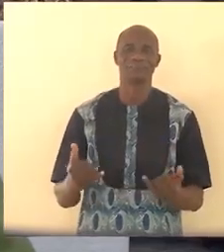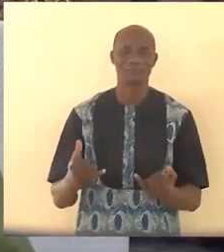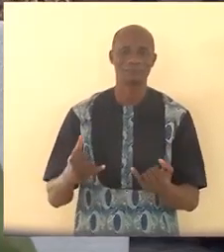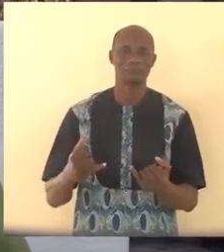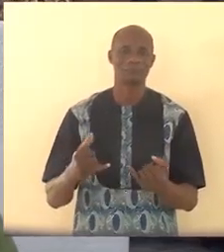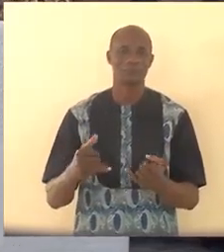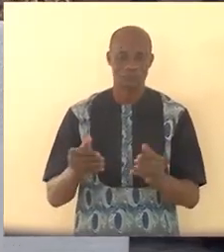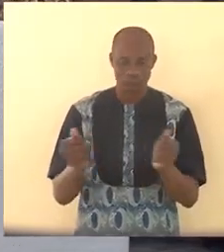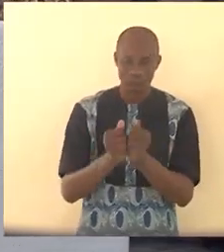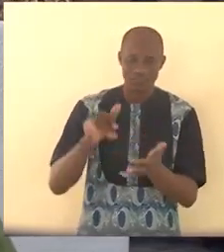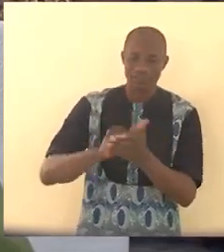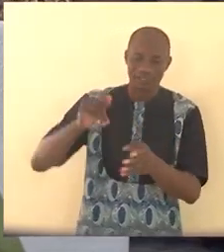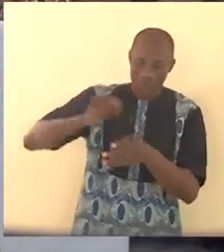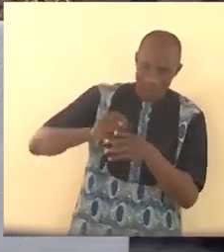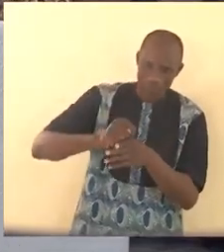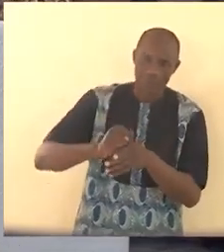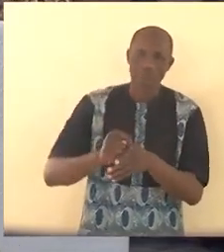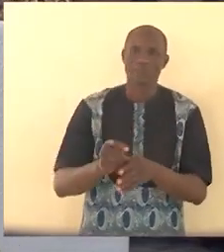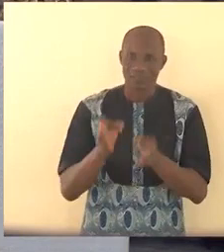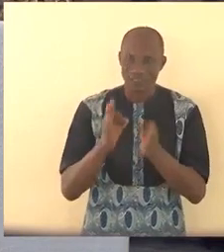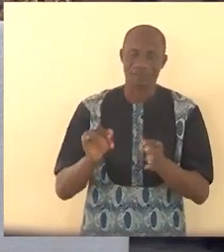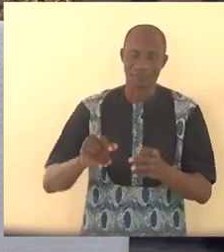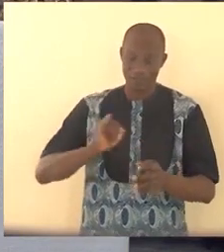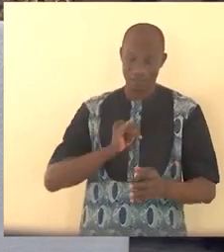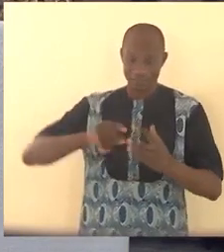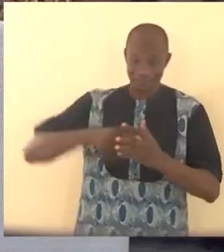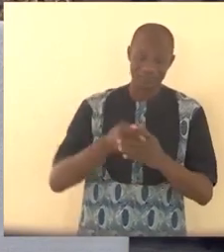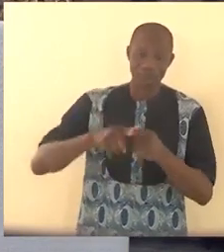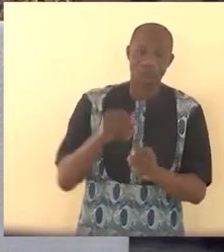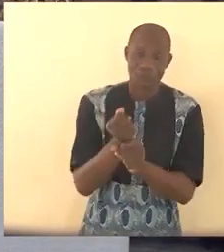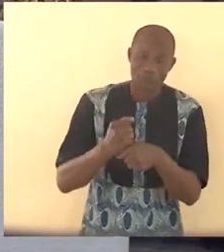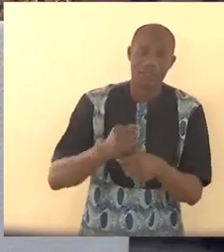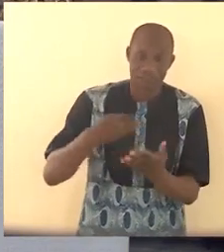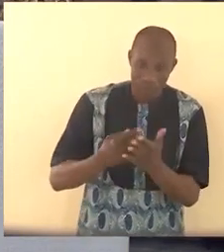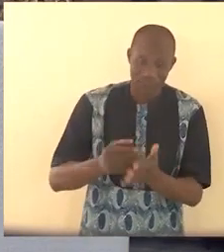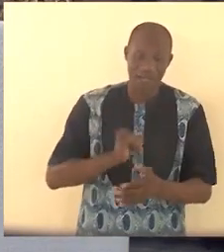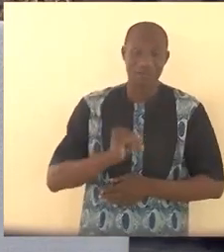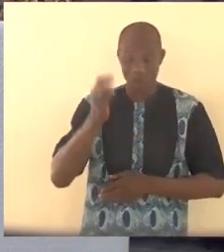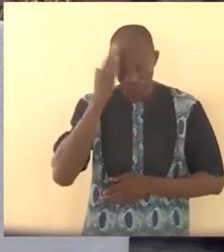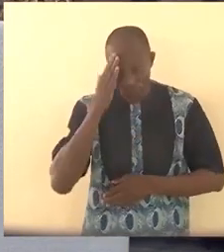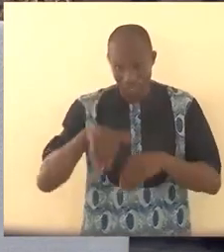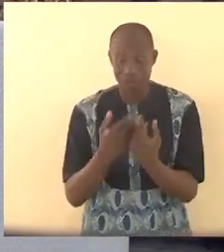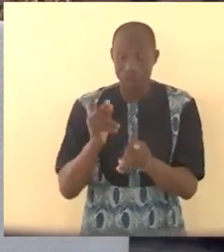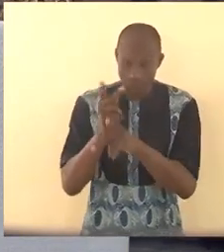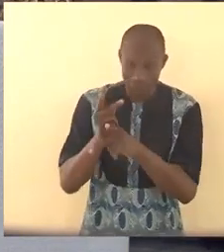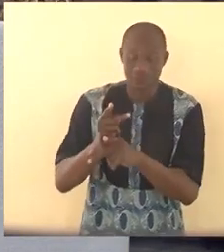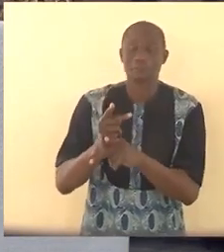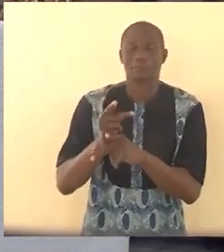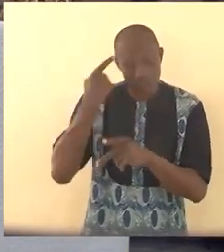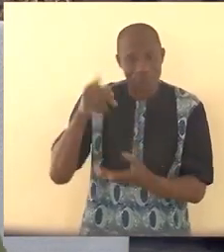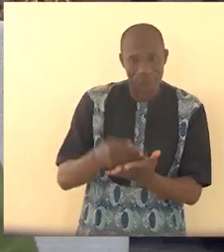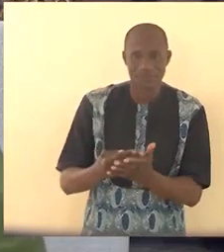Now, with that training, if I begin to make money, I will know how to take care of the